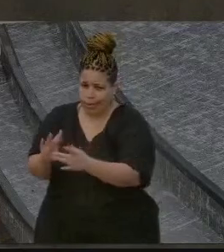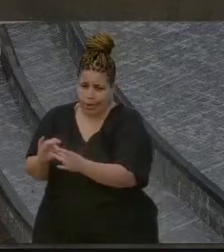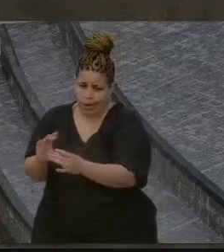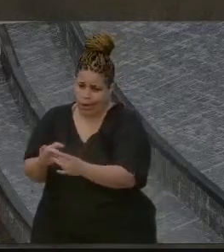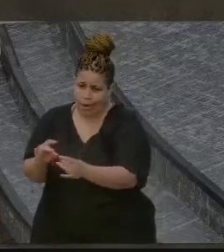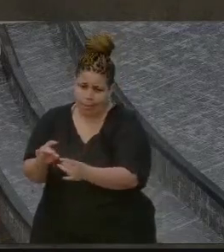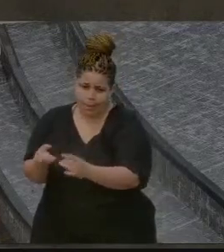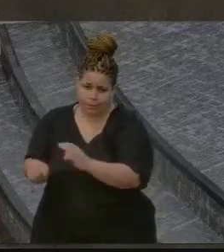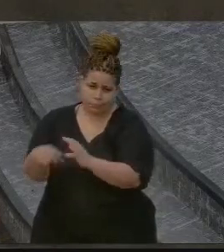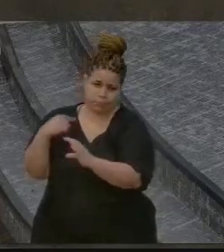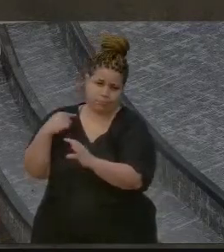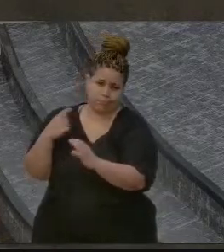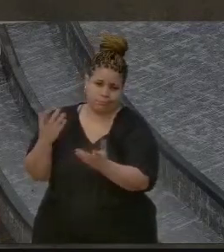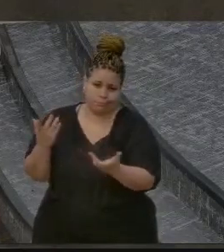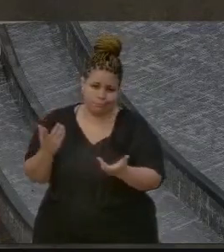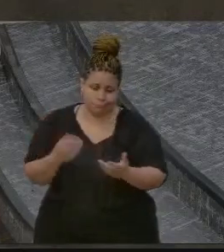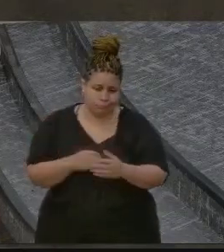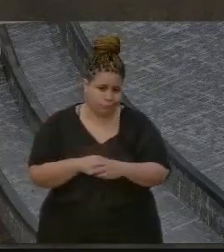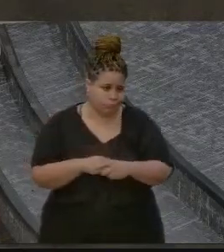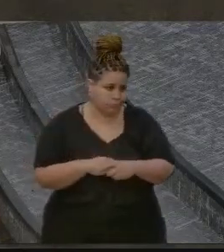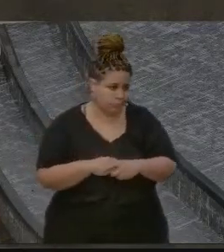holdover.